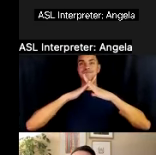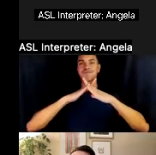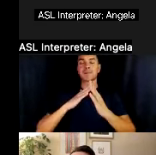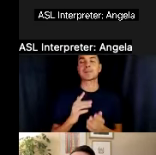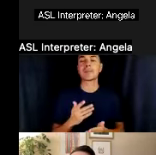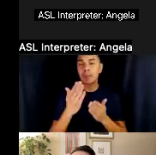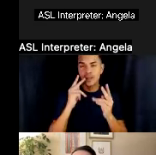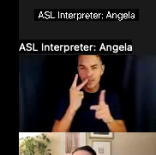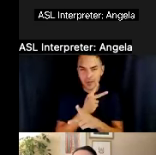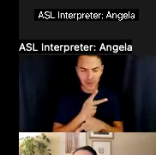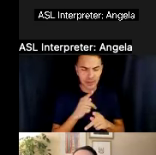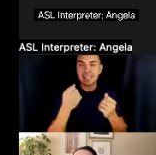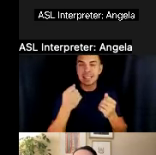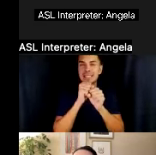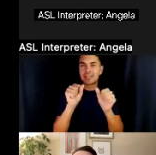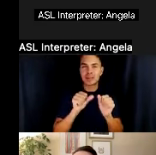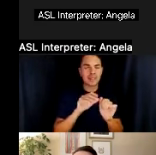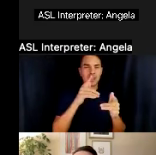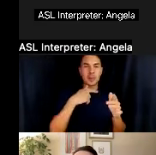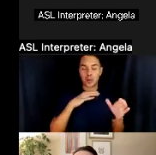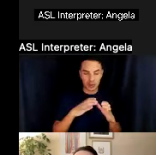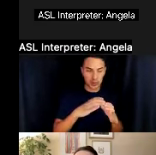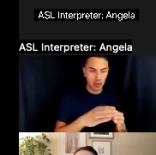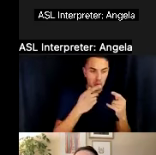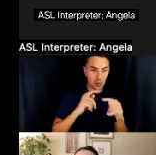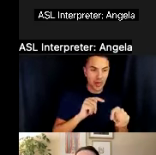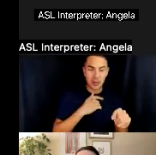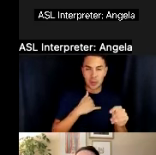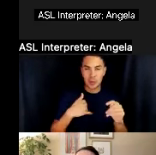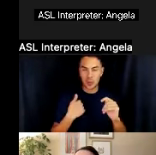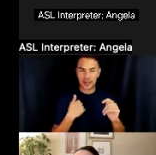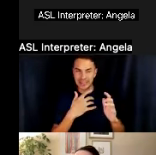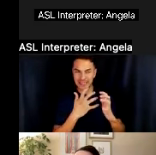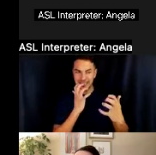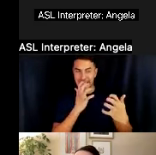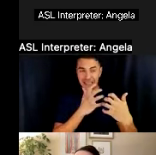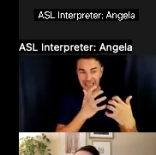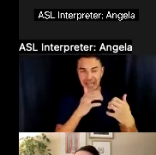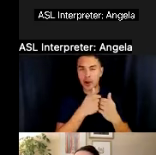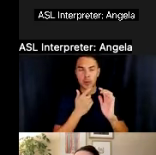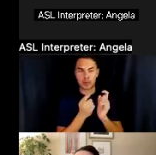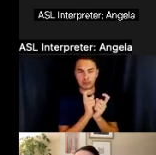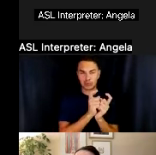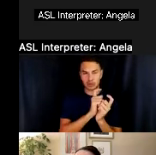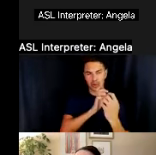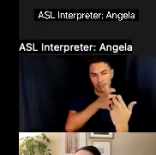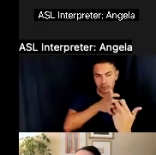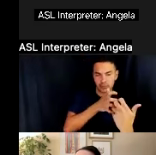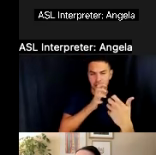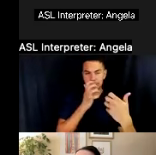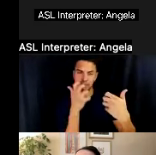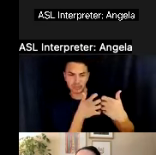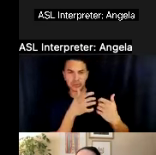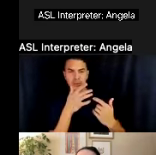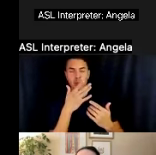what did we learn from this, how can we adjust our approach, not to help the victim, to help the survivor, but maybe